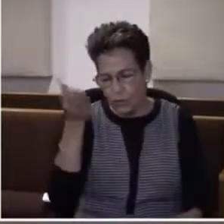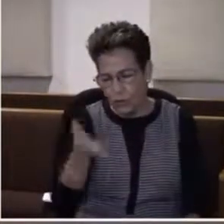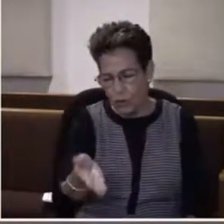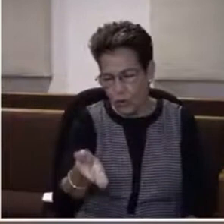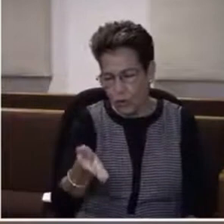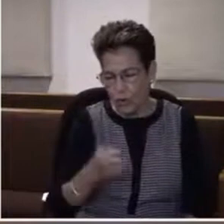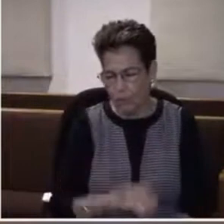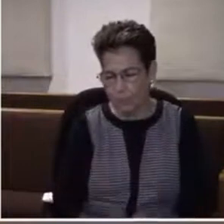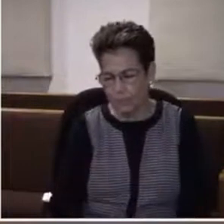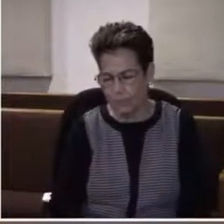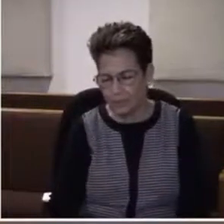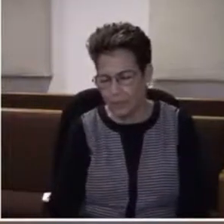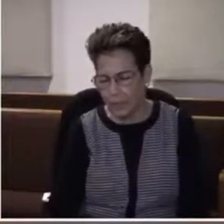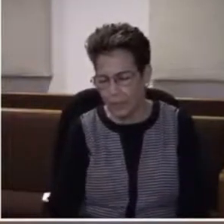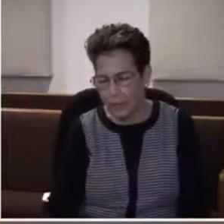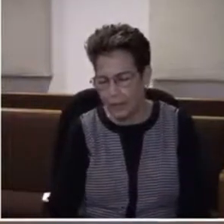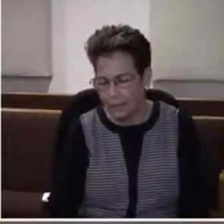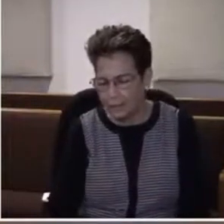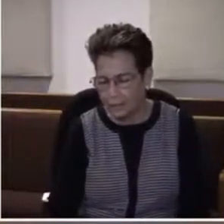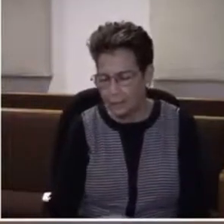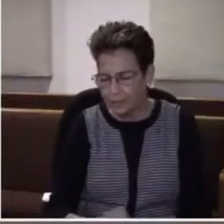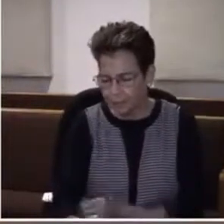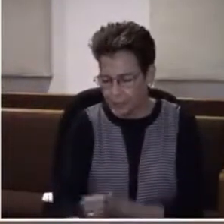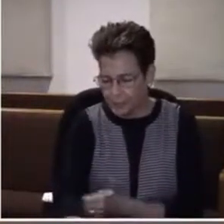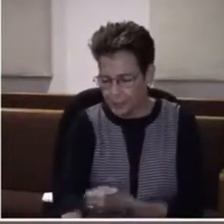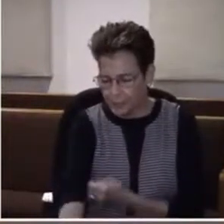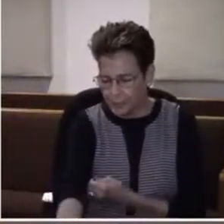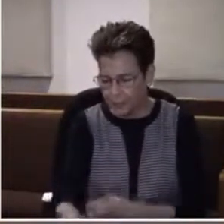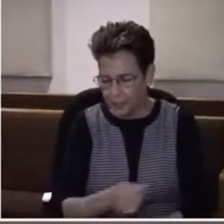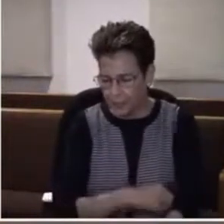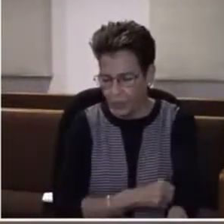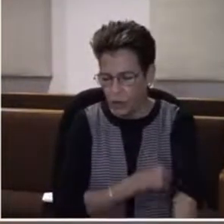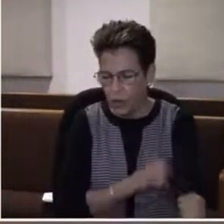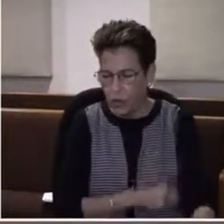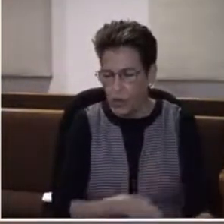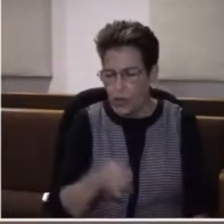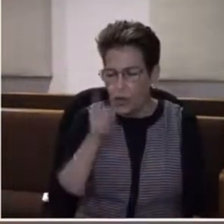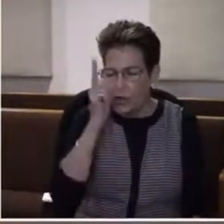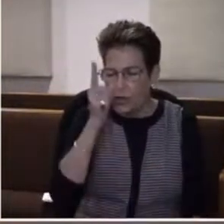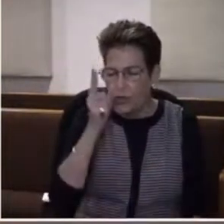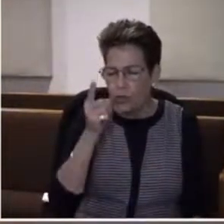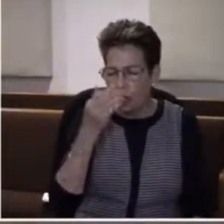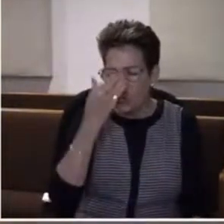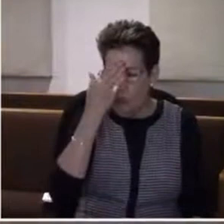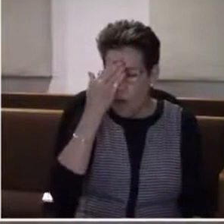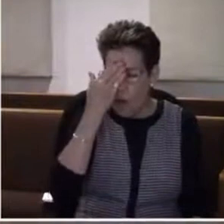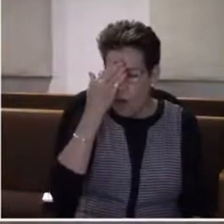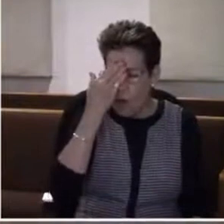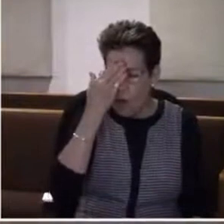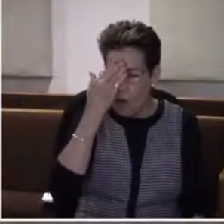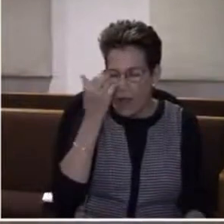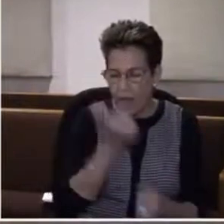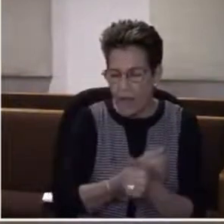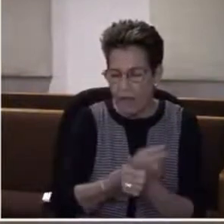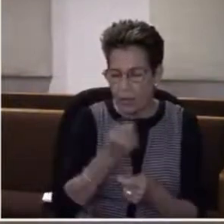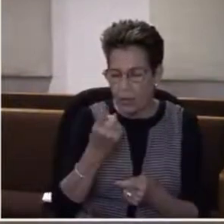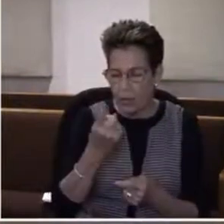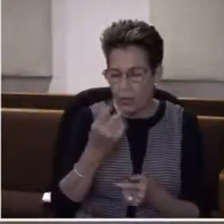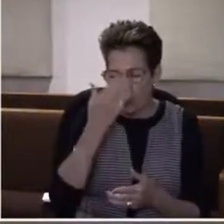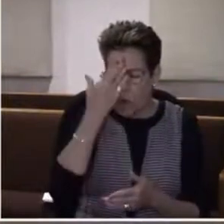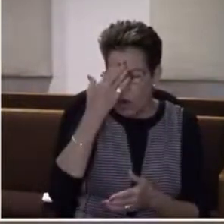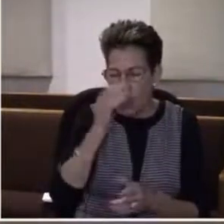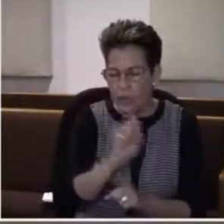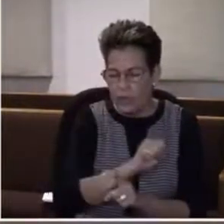thoughts. They need to understand that you know them. You've allowed things to happen. You know their